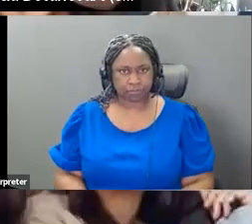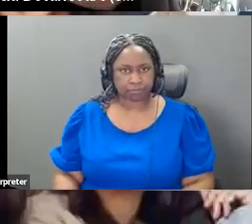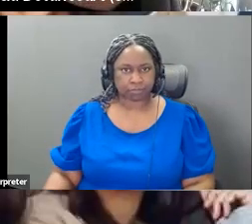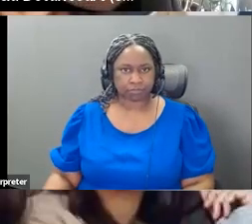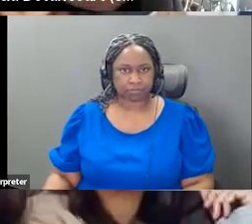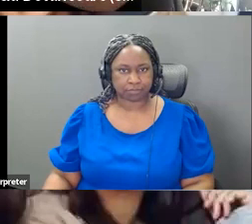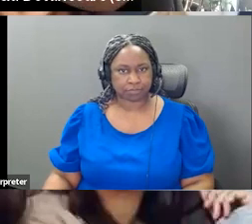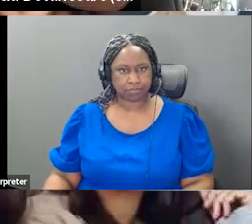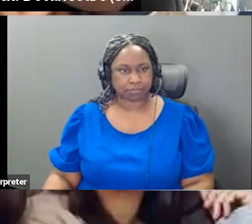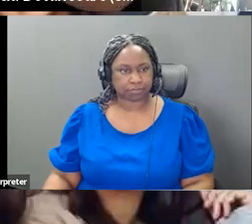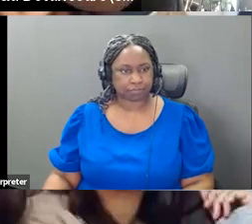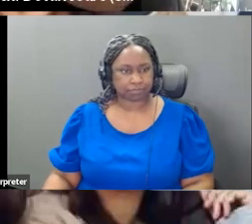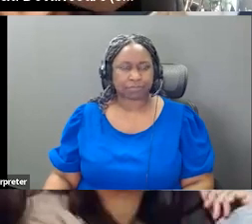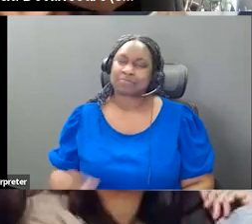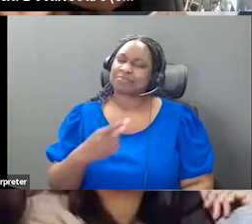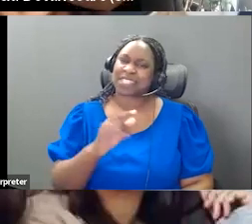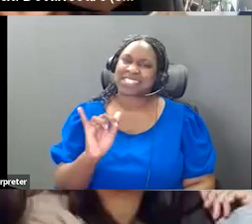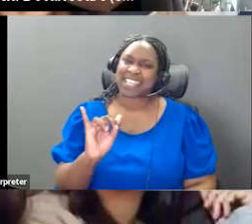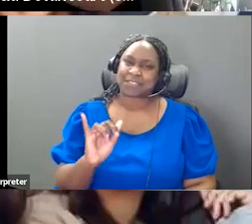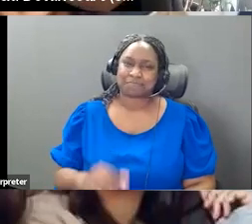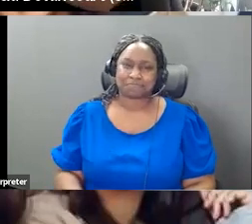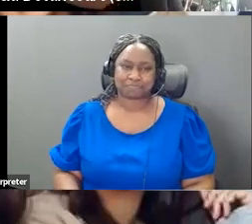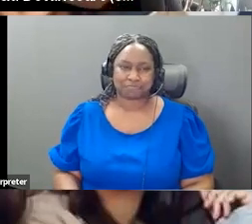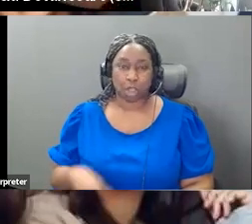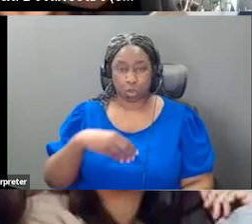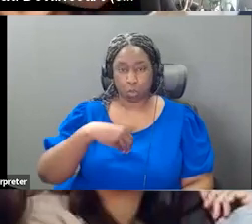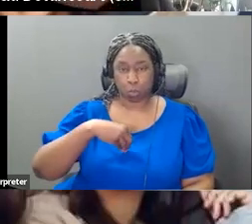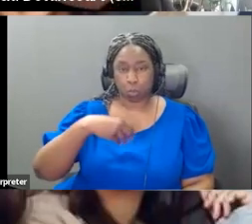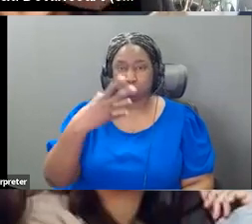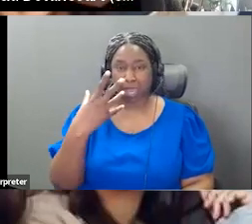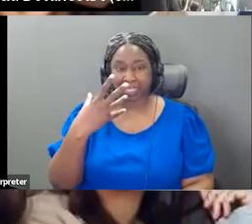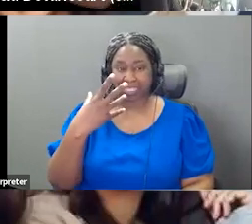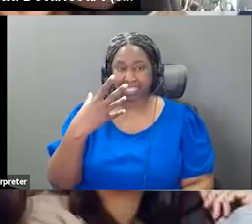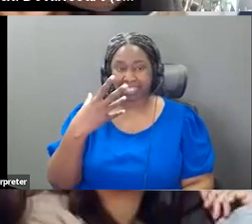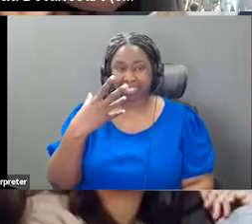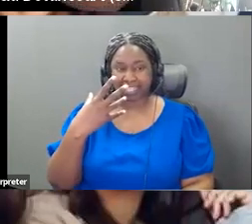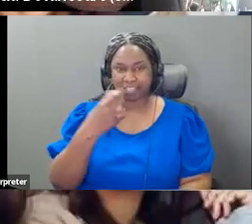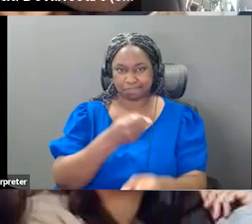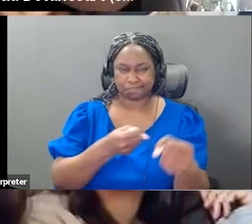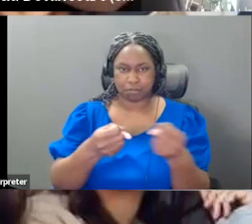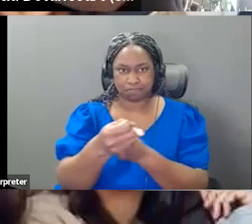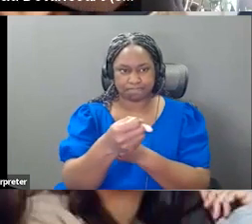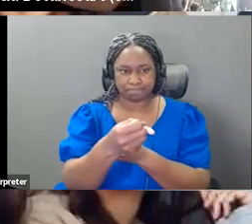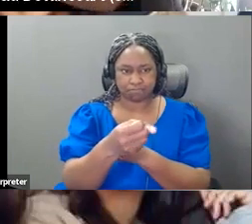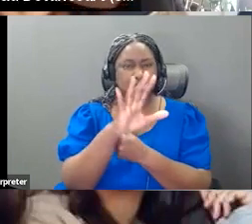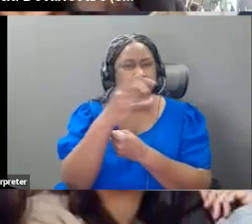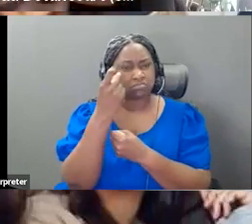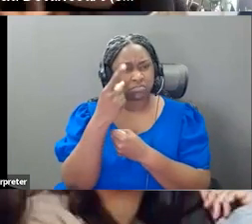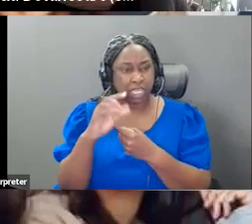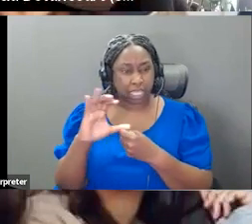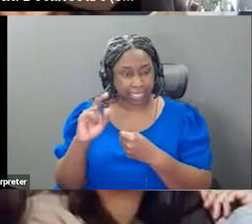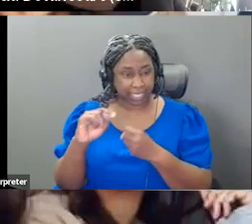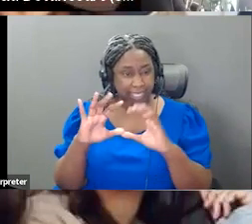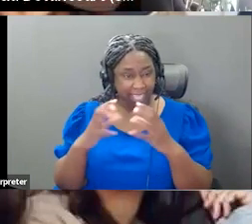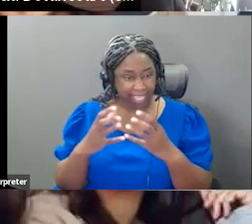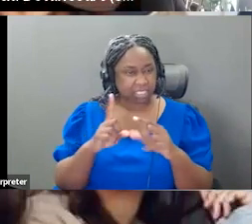Same here of a sort of a blatant centering of whiteness, where you have what's actually a quite diverse cast of different people. You have